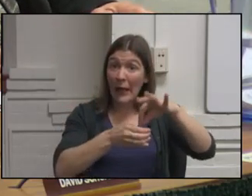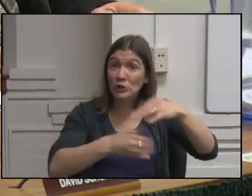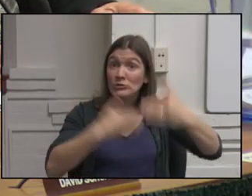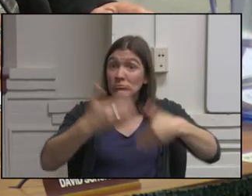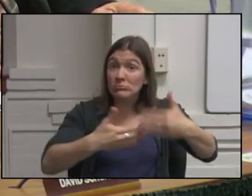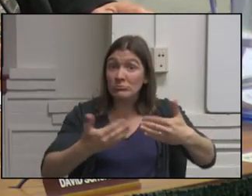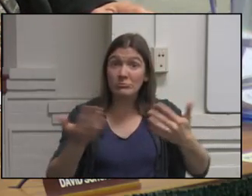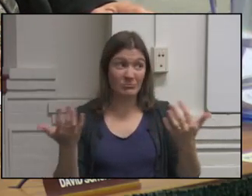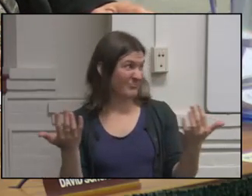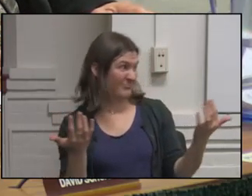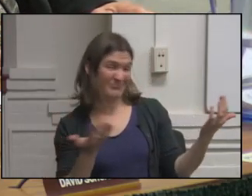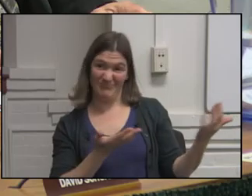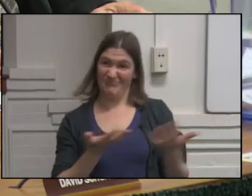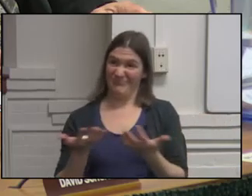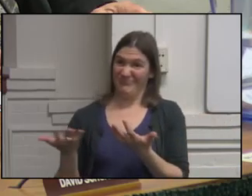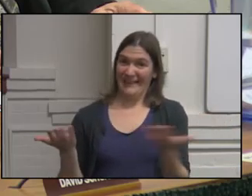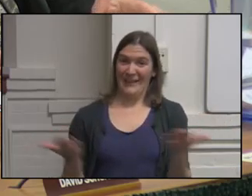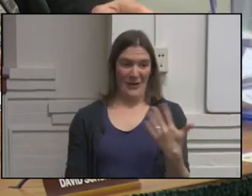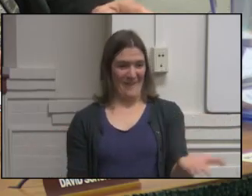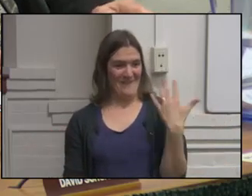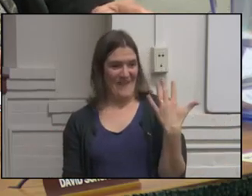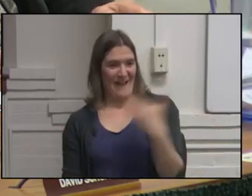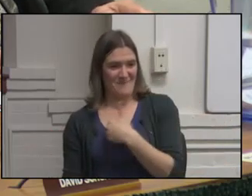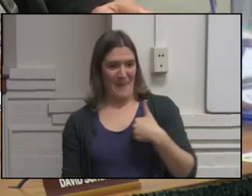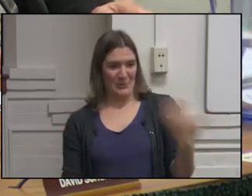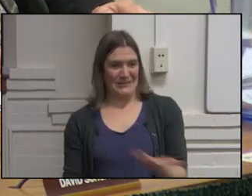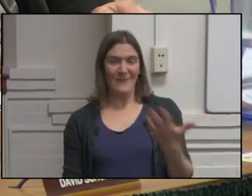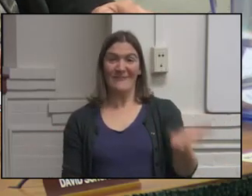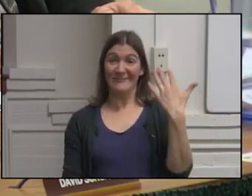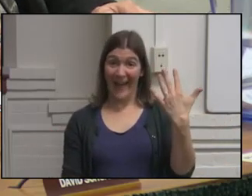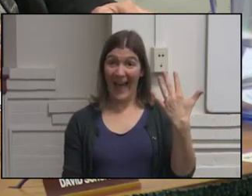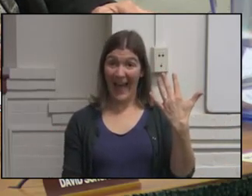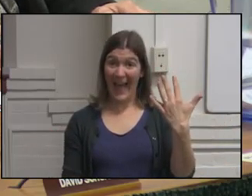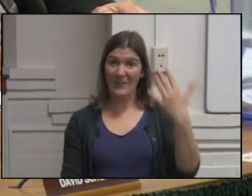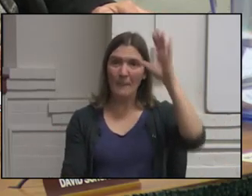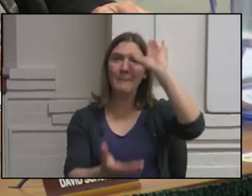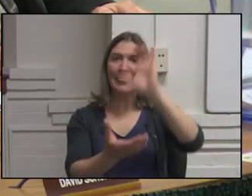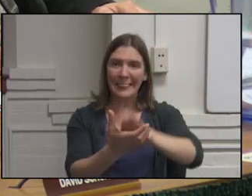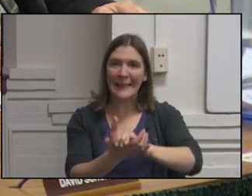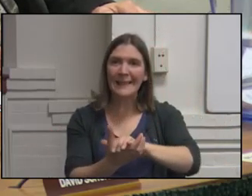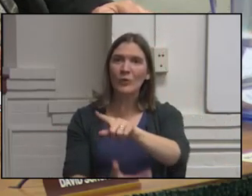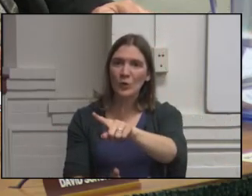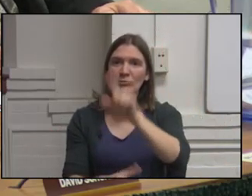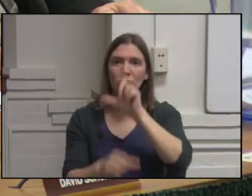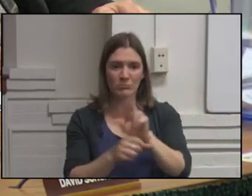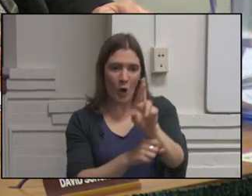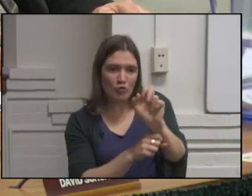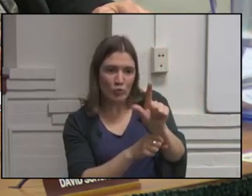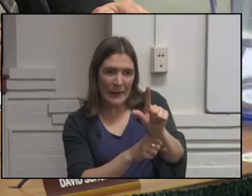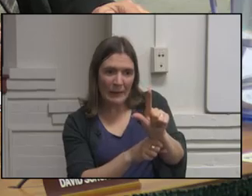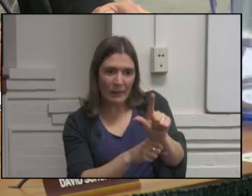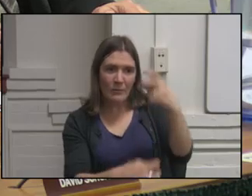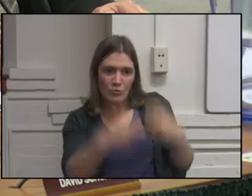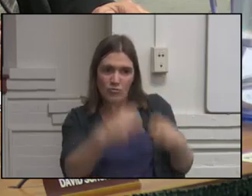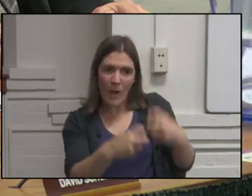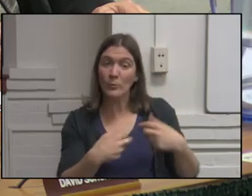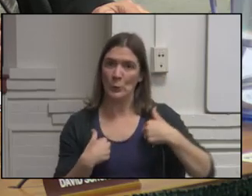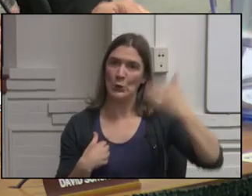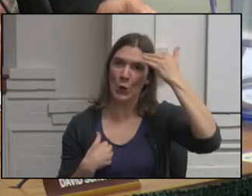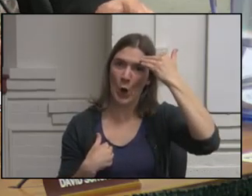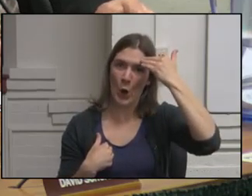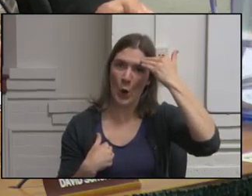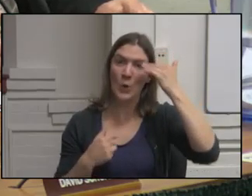you definitely see five select board members who believe this is a real phenomenon. The